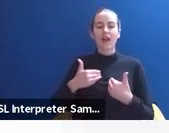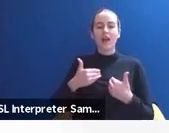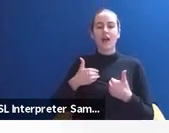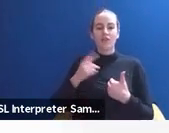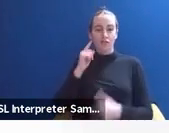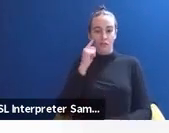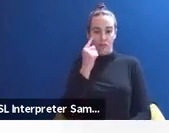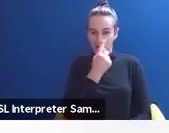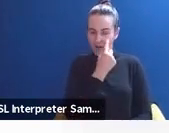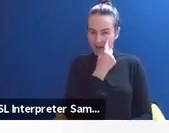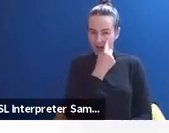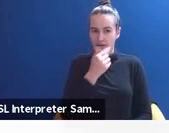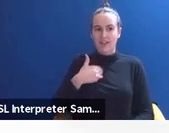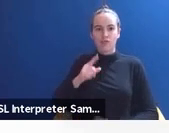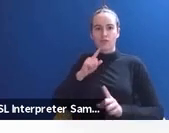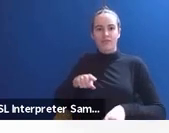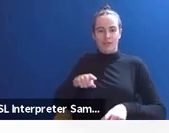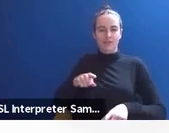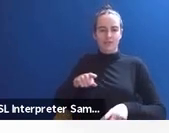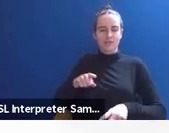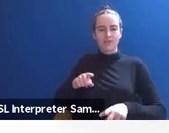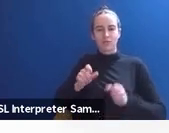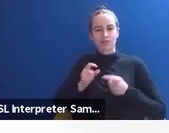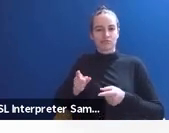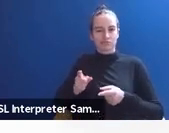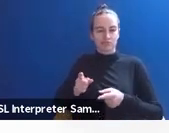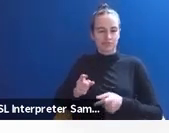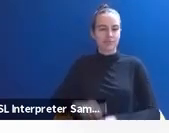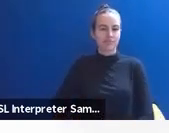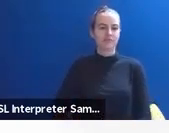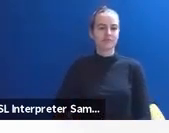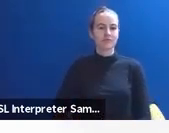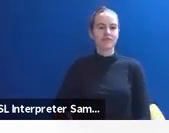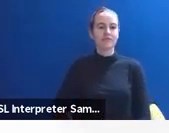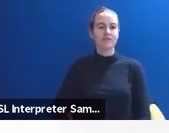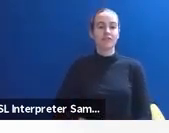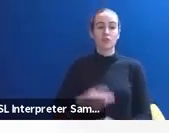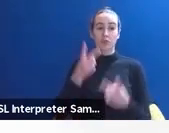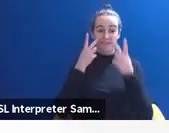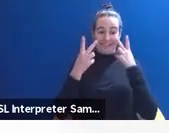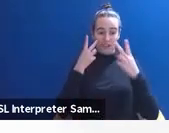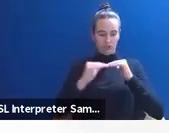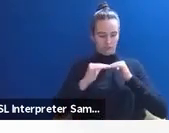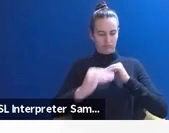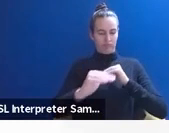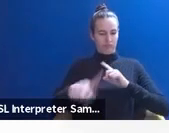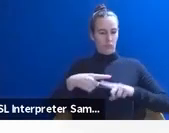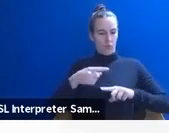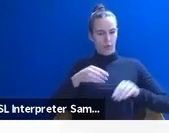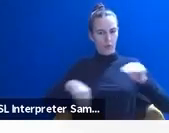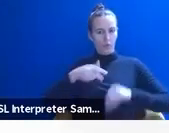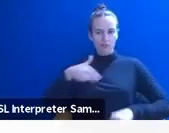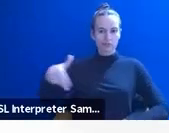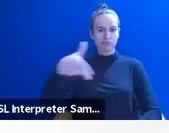the vestibulo-ocular reflex, or the VOR pathway, to keep vision stable when we move. There is